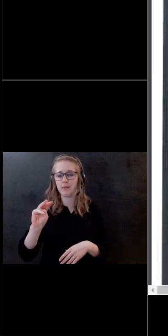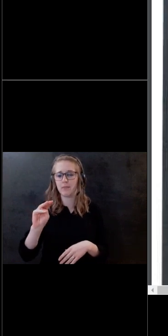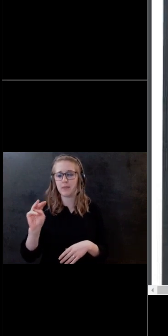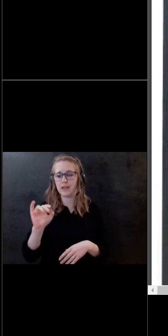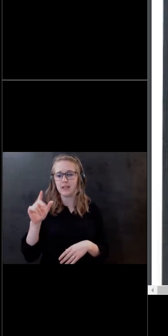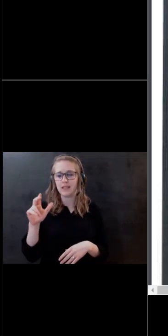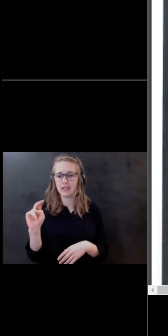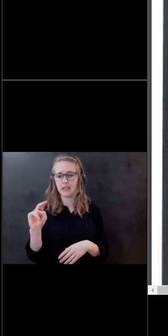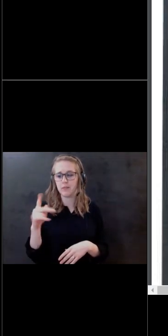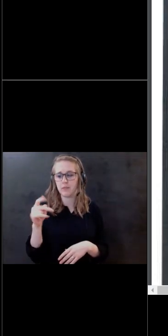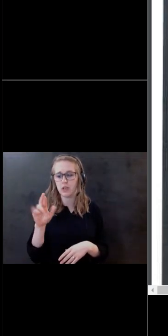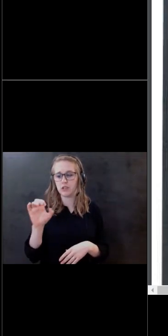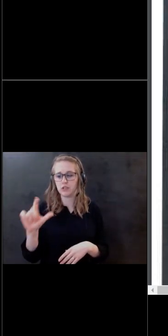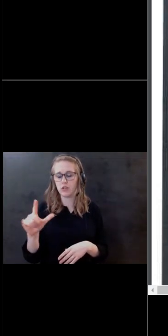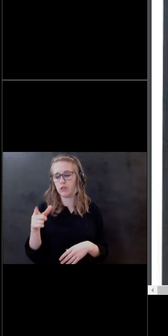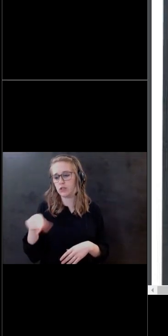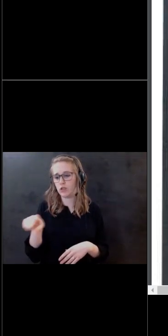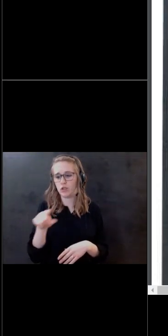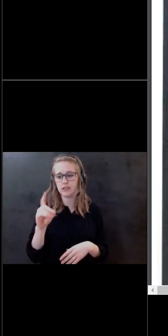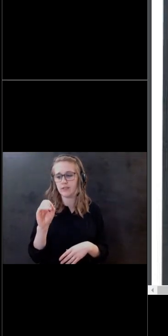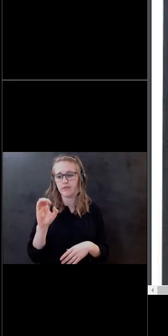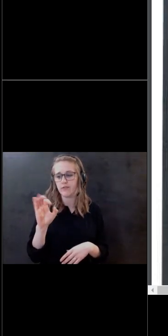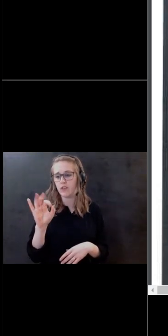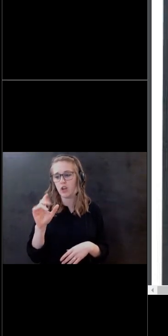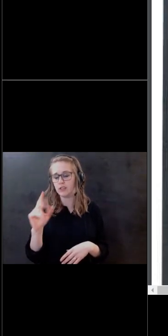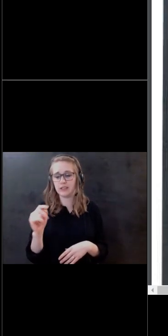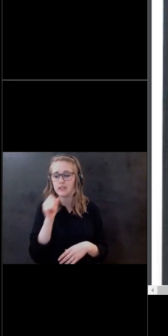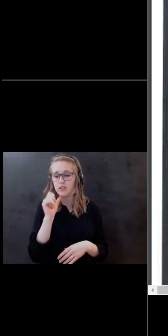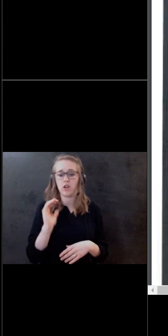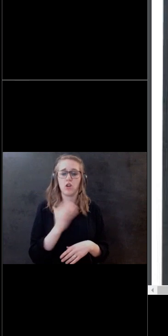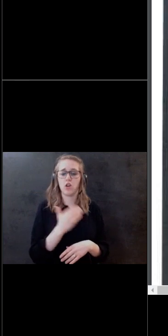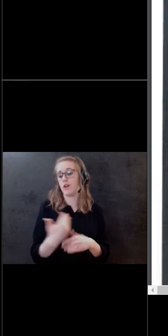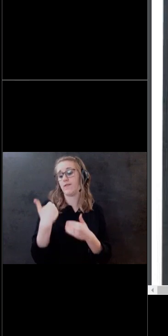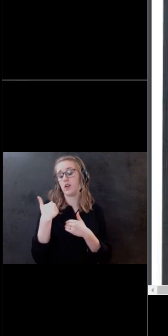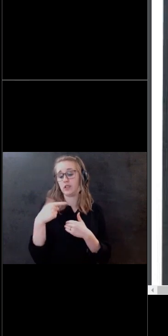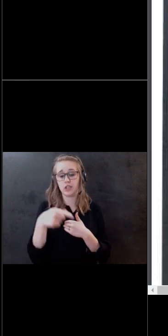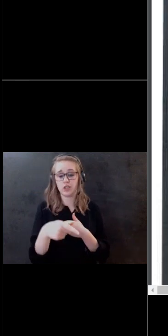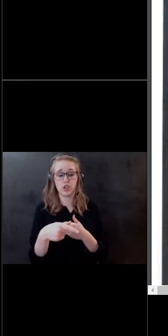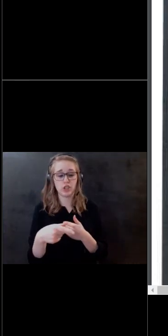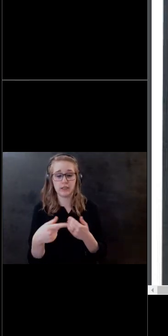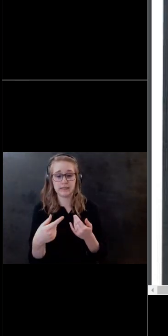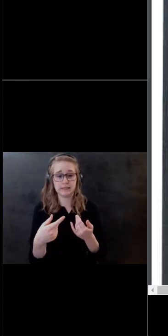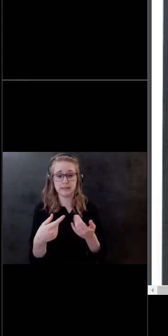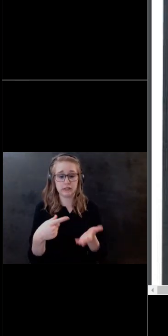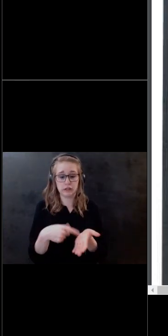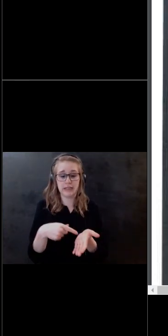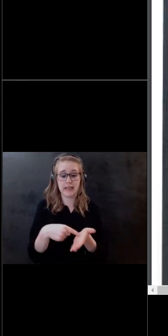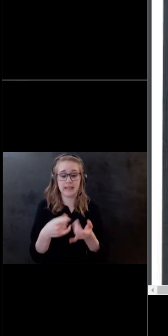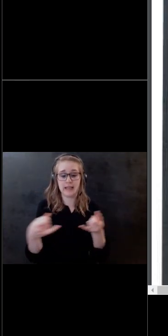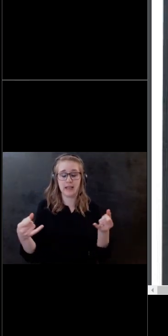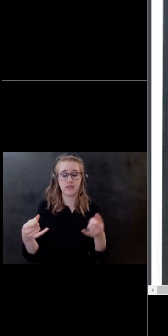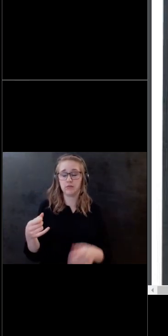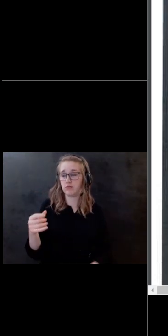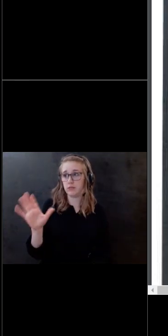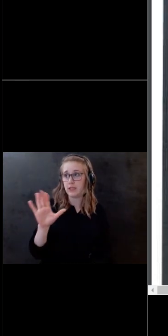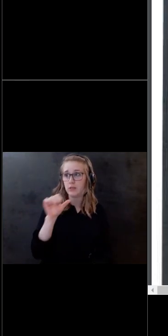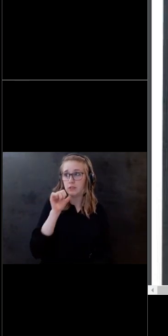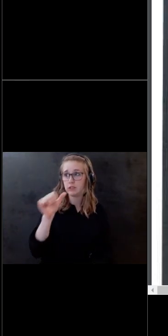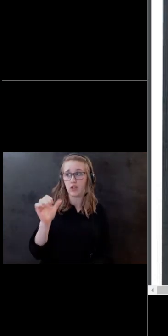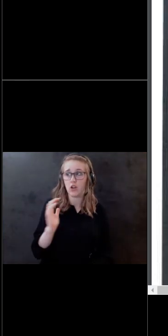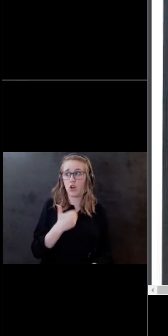default. You know, it's not our fault that you are on. It's not our fault that you're at the deadline with your lender. That's not our fault. It wasn't our fault